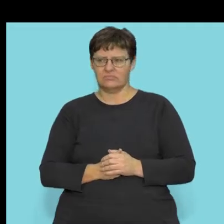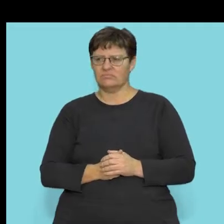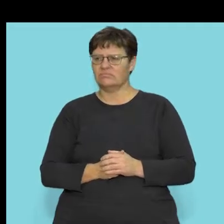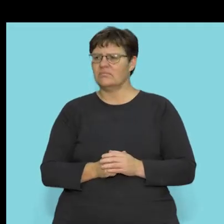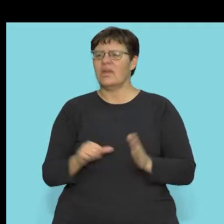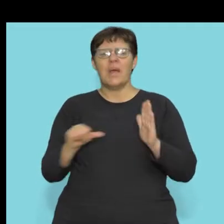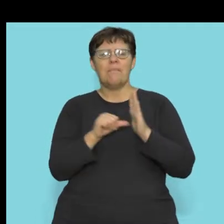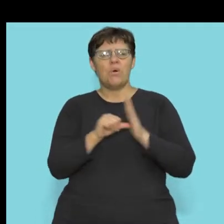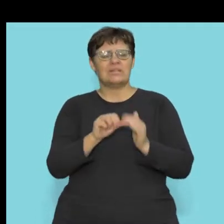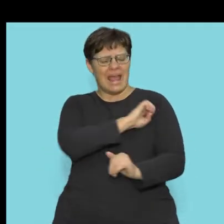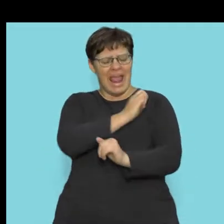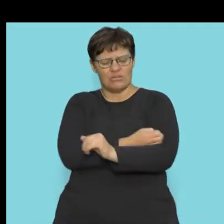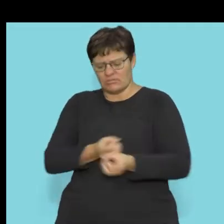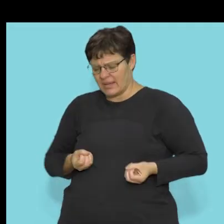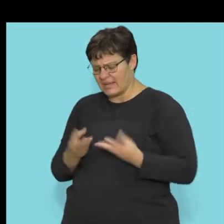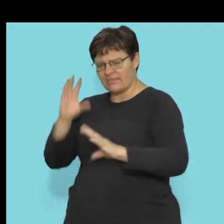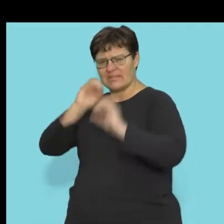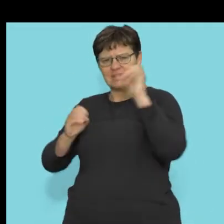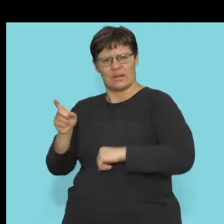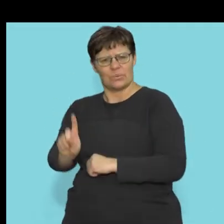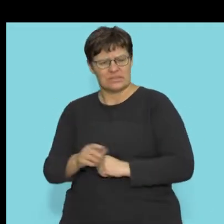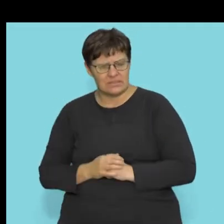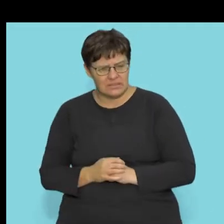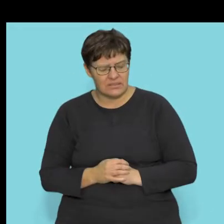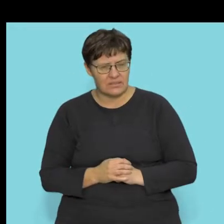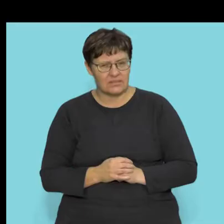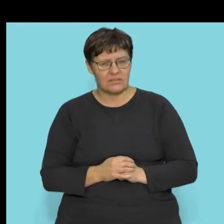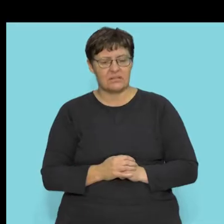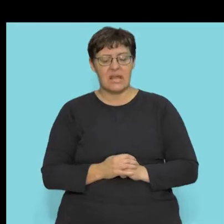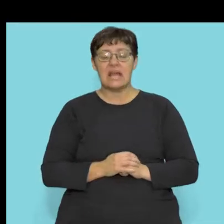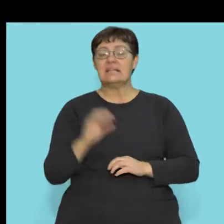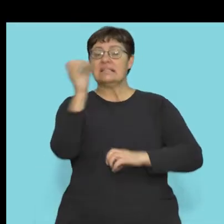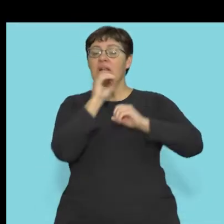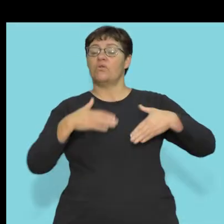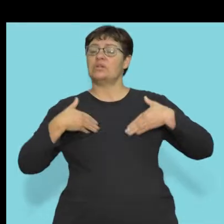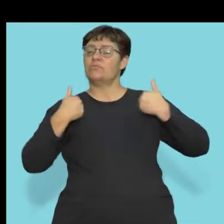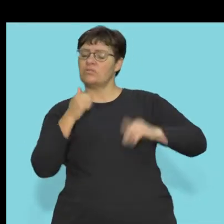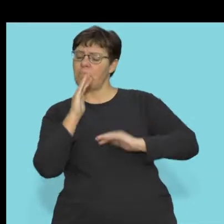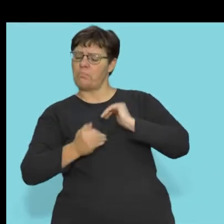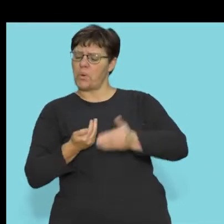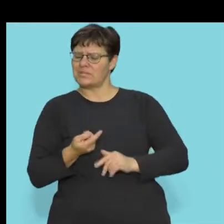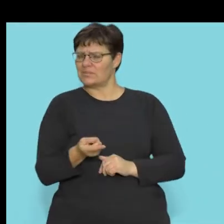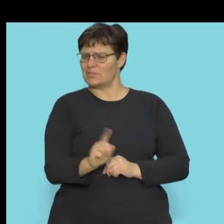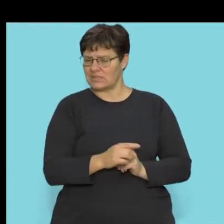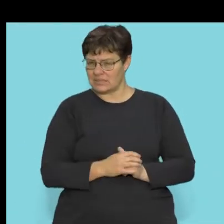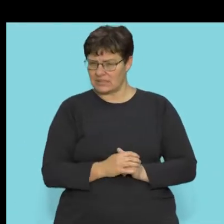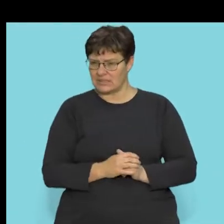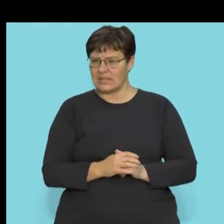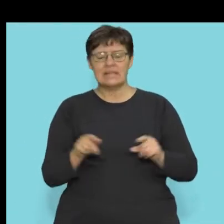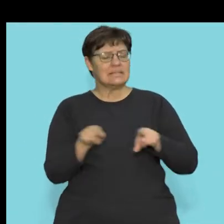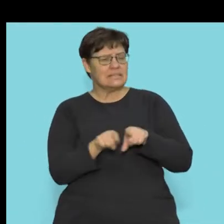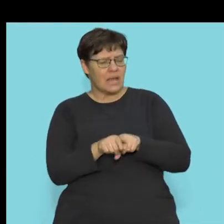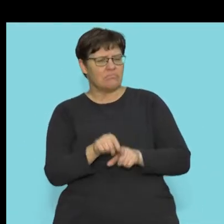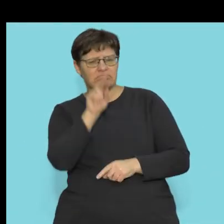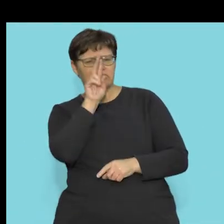need to look at what is the importance of energy to a cell. We will look at the process of cellular respiration,